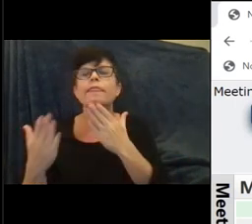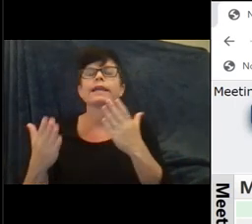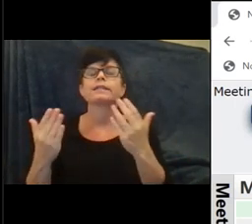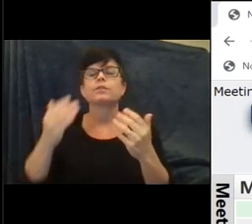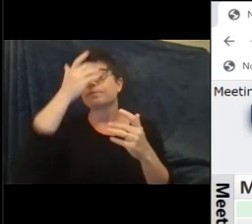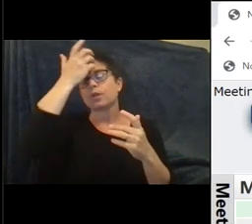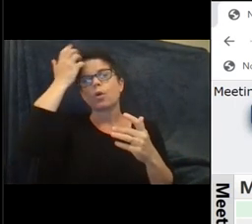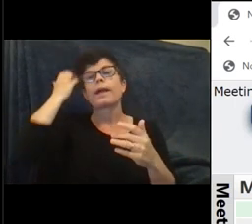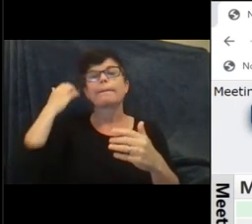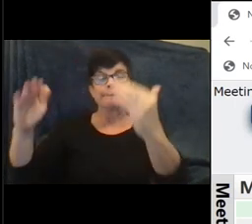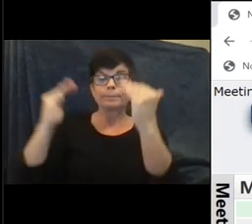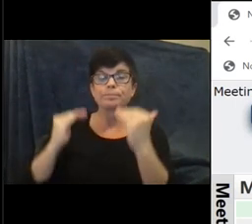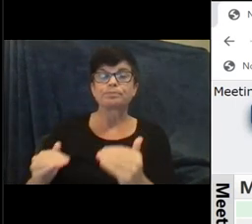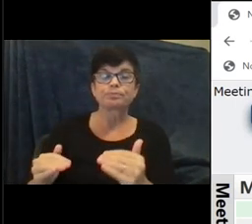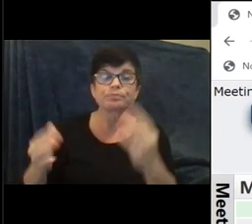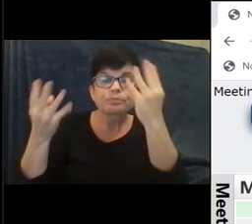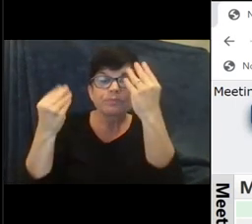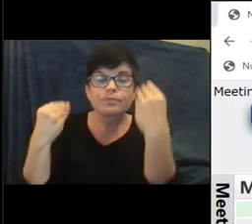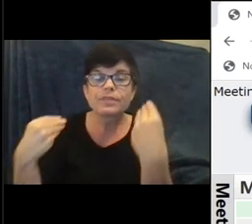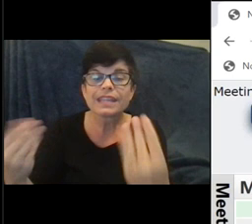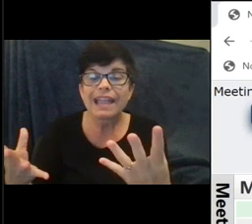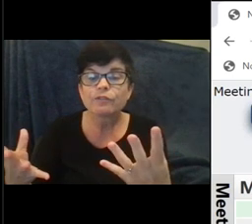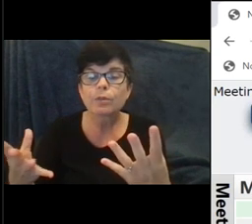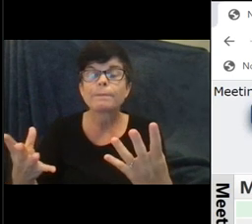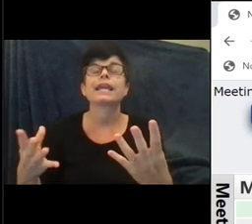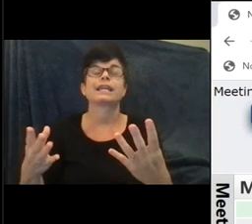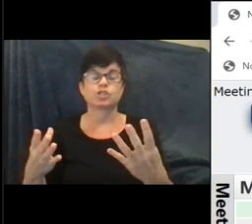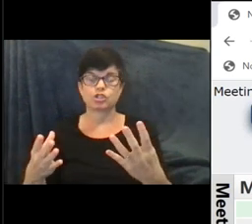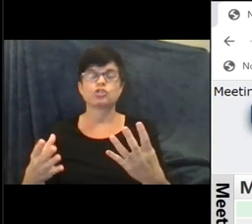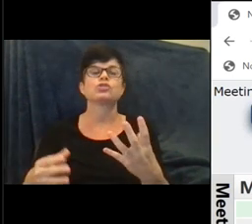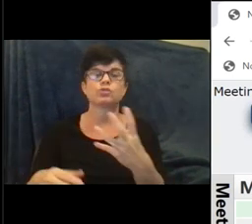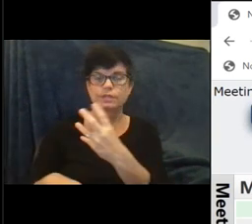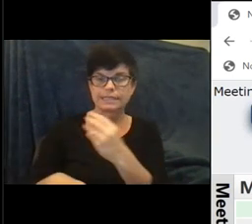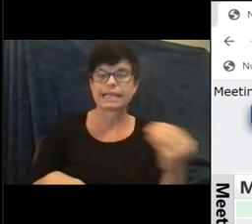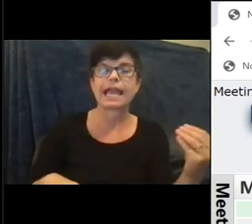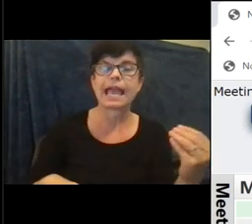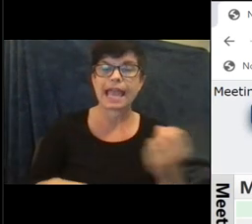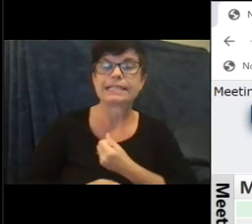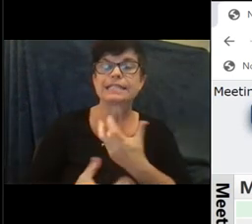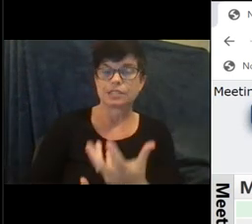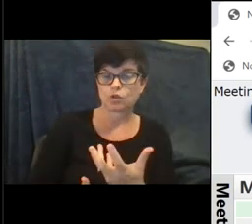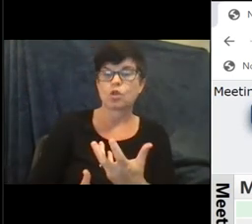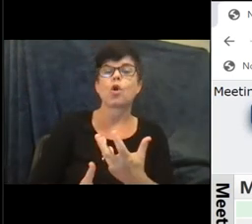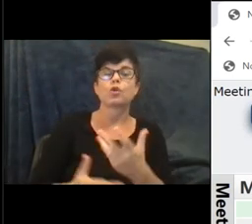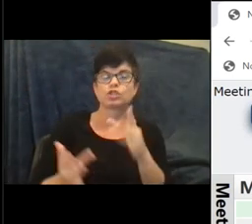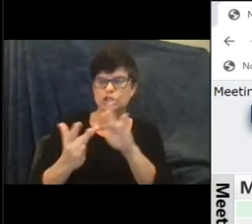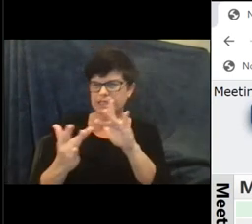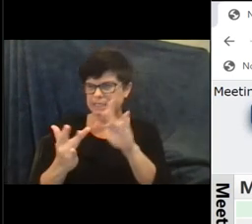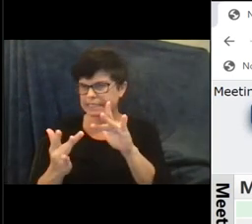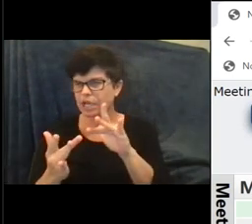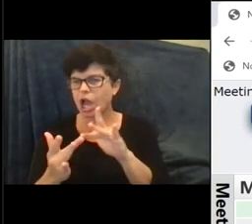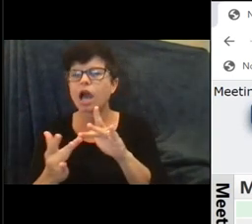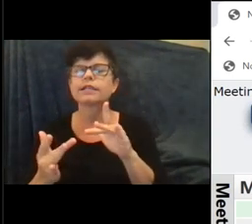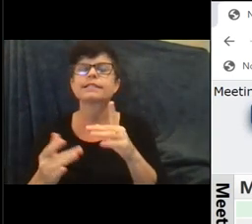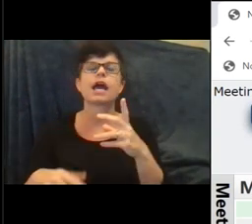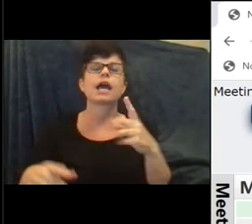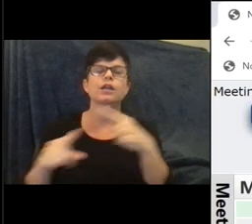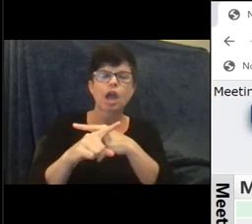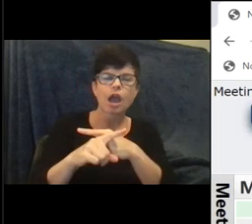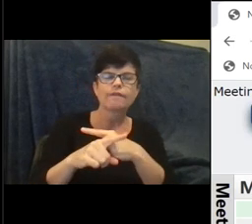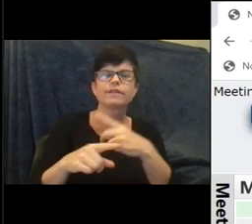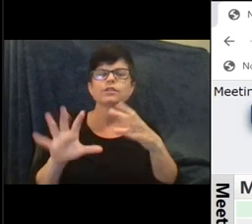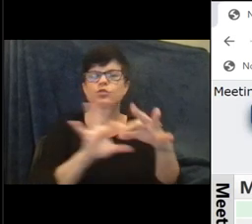to informational items and disclosures by board members and CRA staff. Disclosures of conflict, contacts, and relationships for items presented